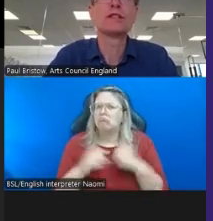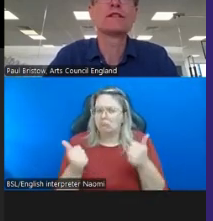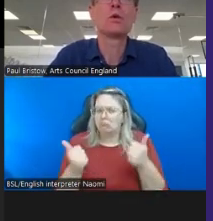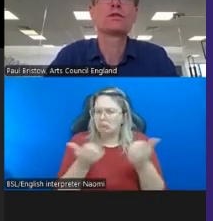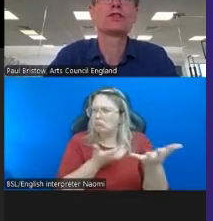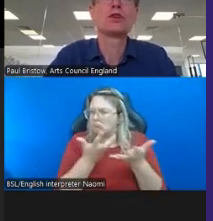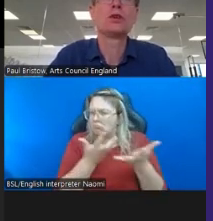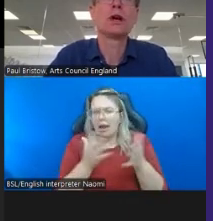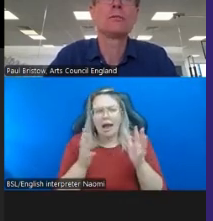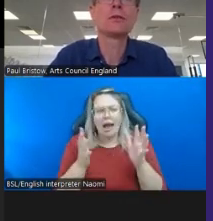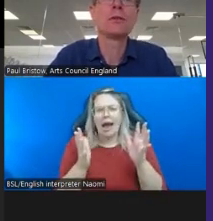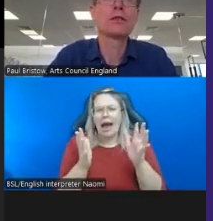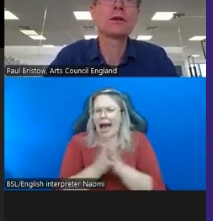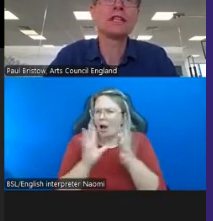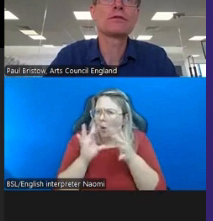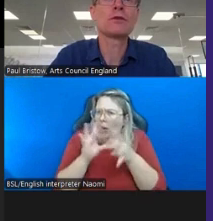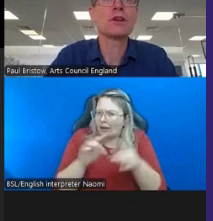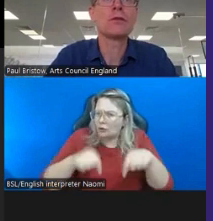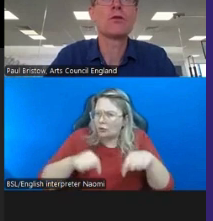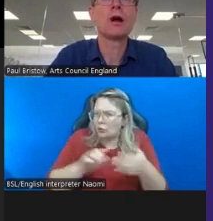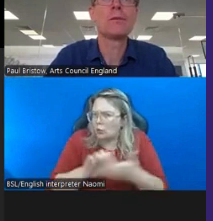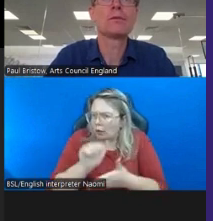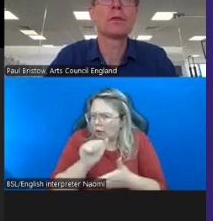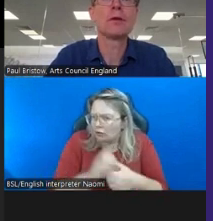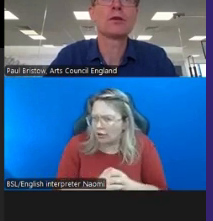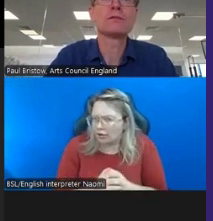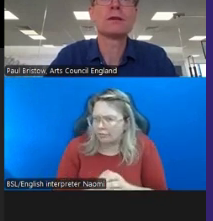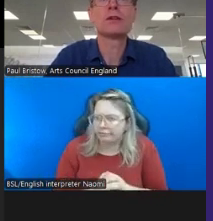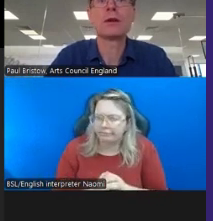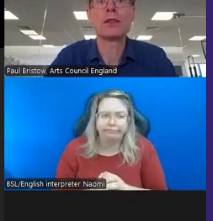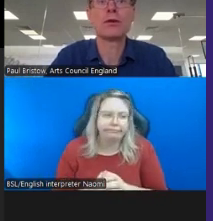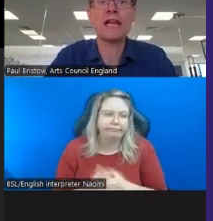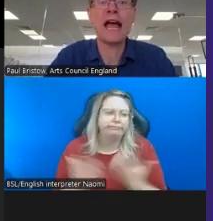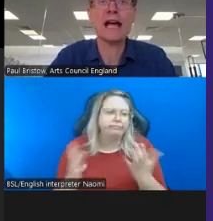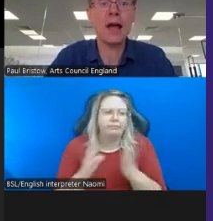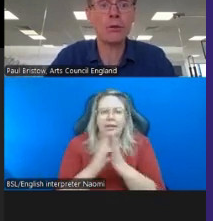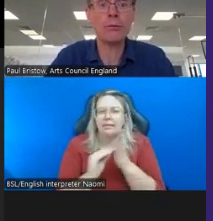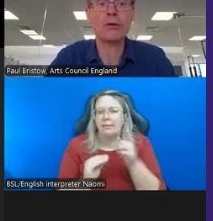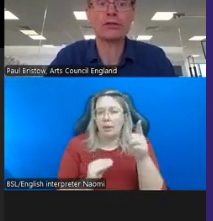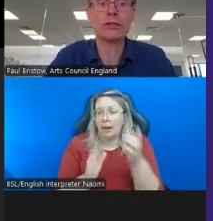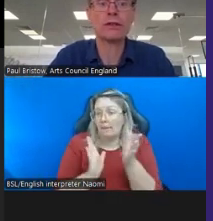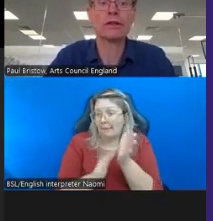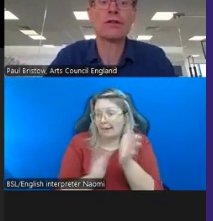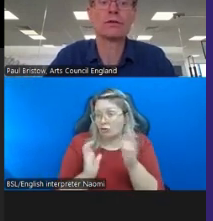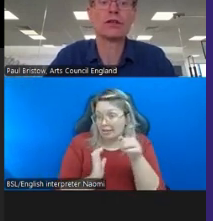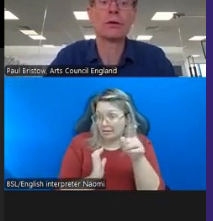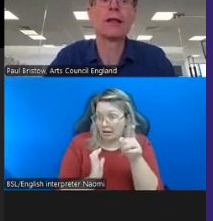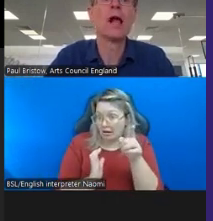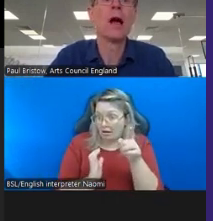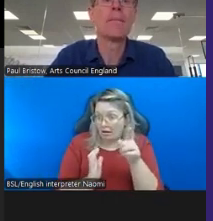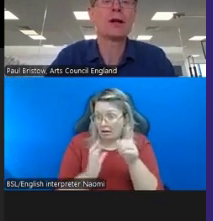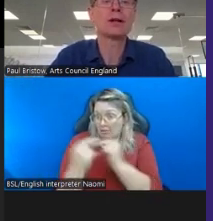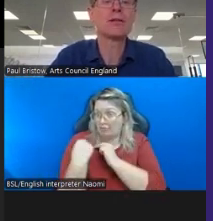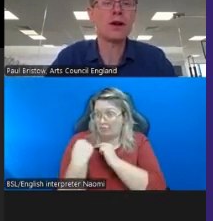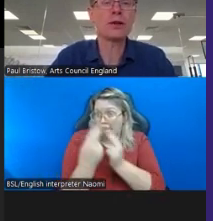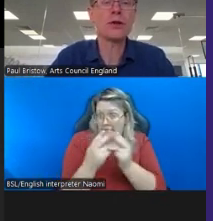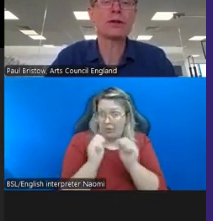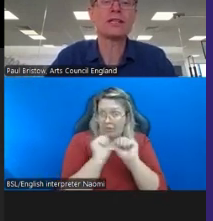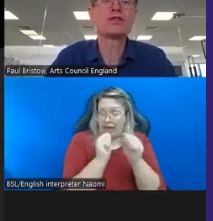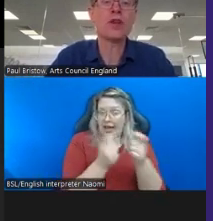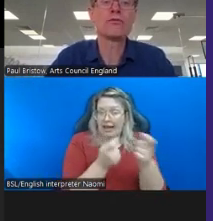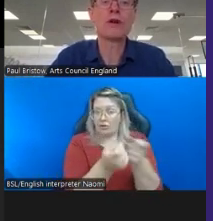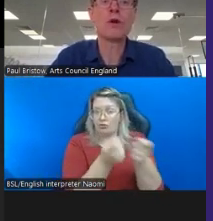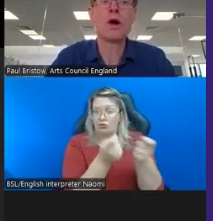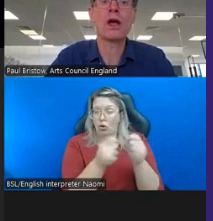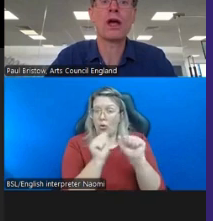Powers were devolved to combined authorities. For example, the Greater Manchester Combined Authority had health powers devolved to it. But combined